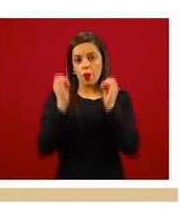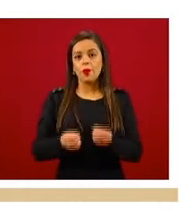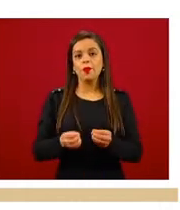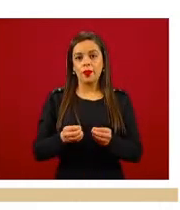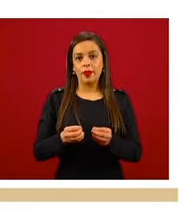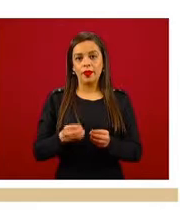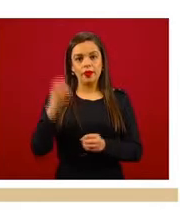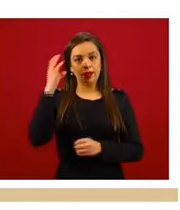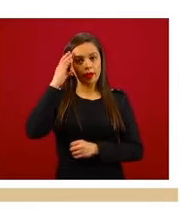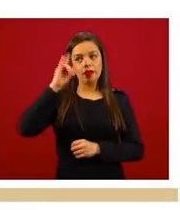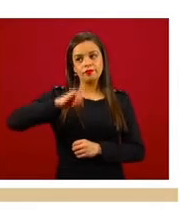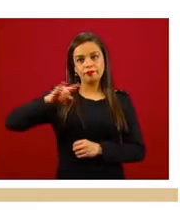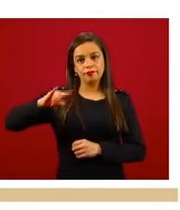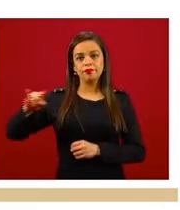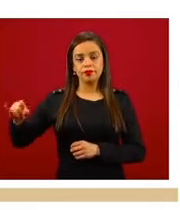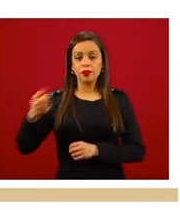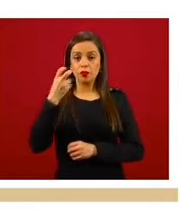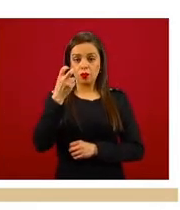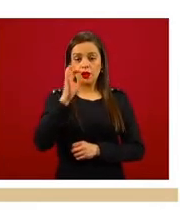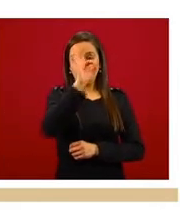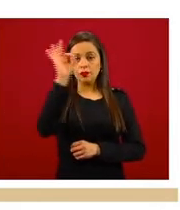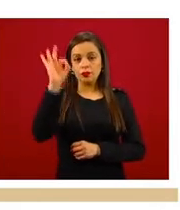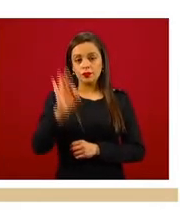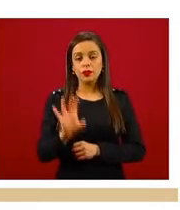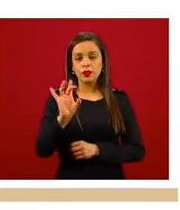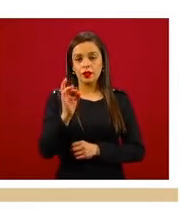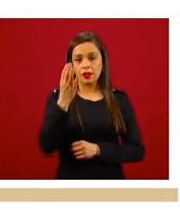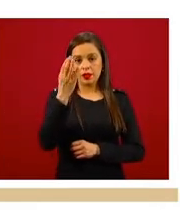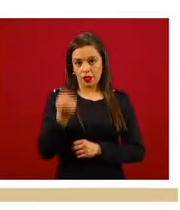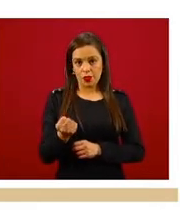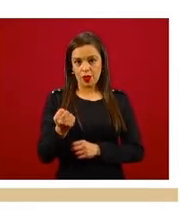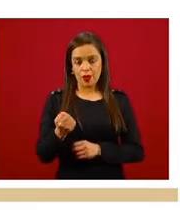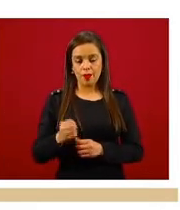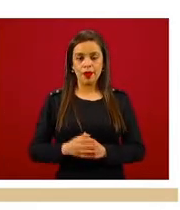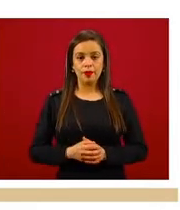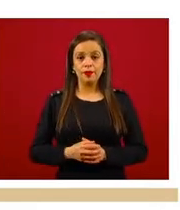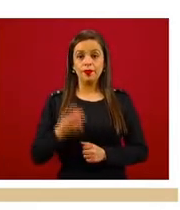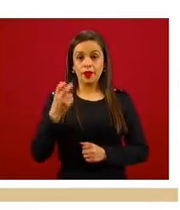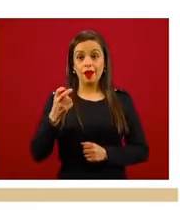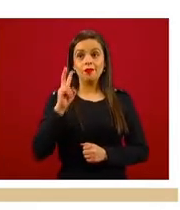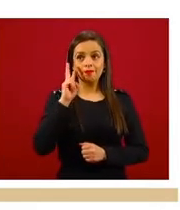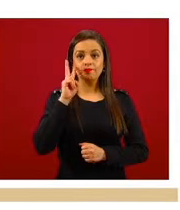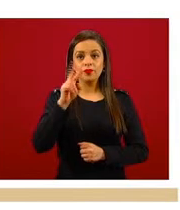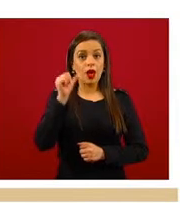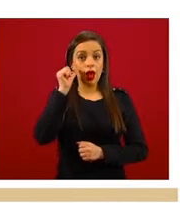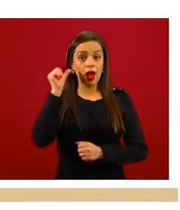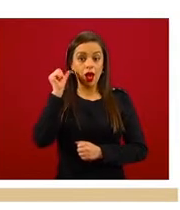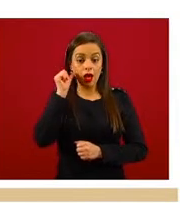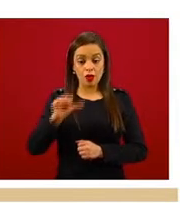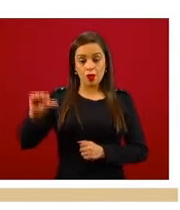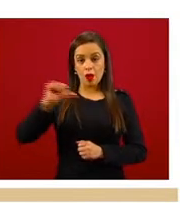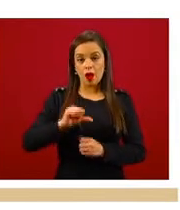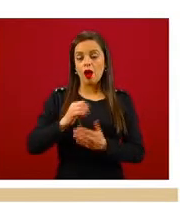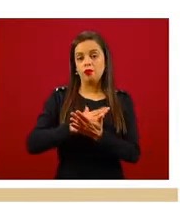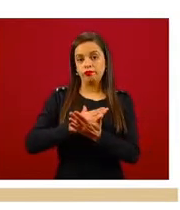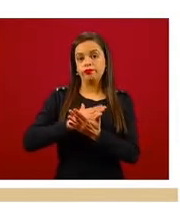9,069 are occupied out of the first number in blue. Hence, our occupancy